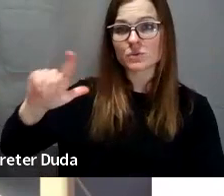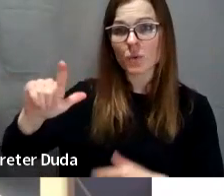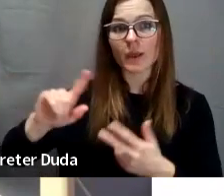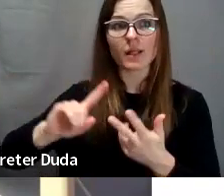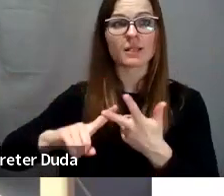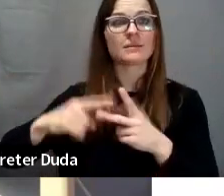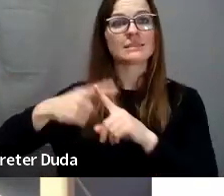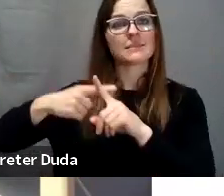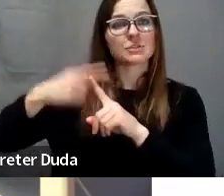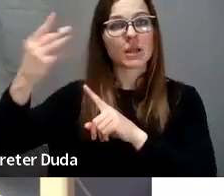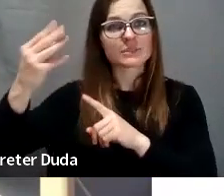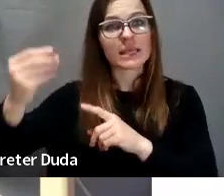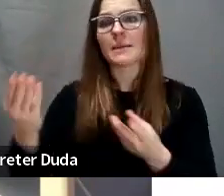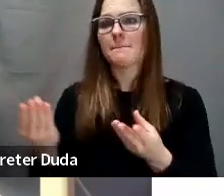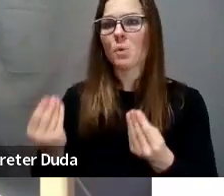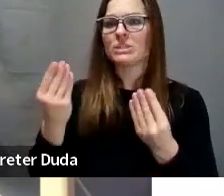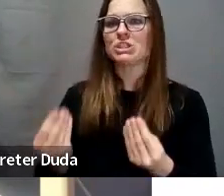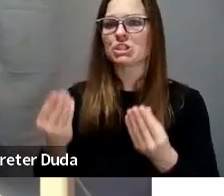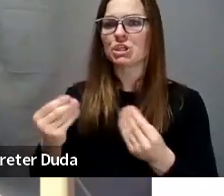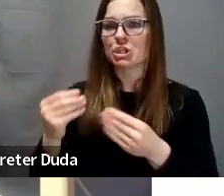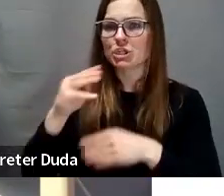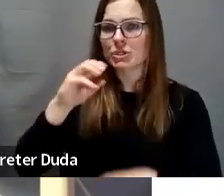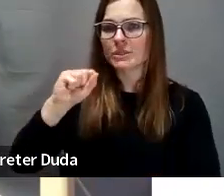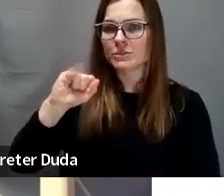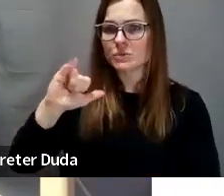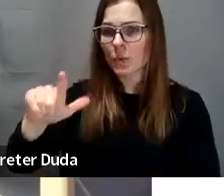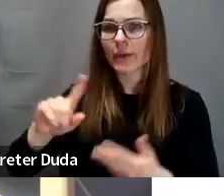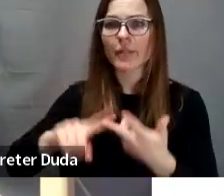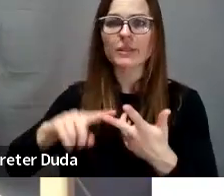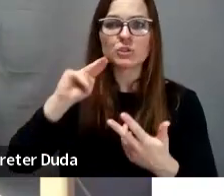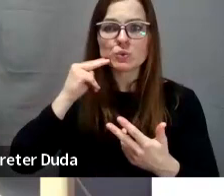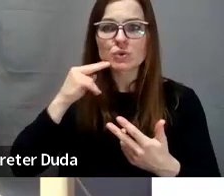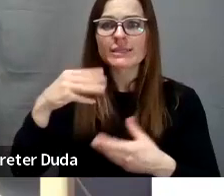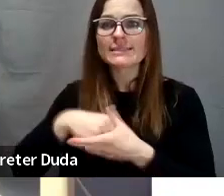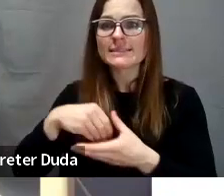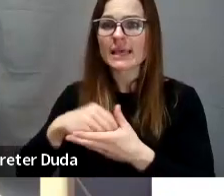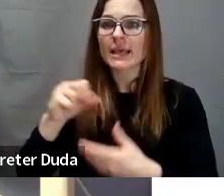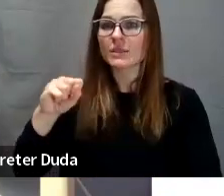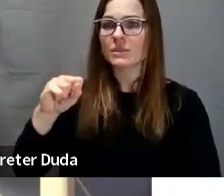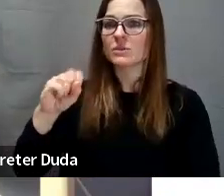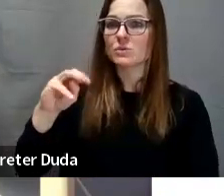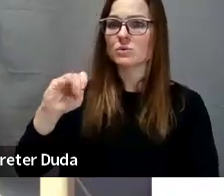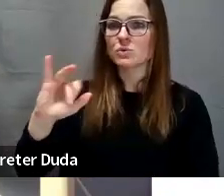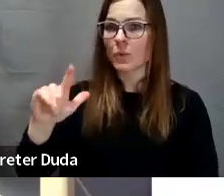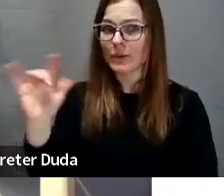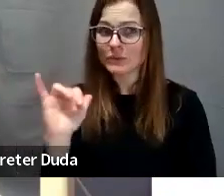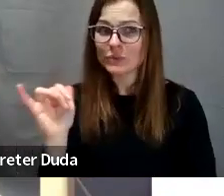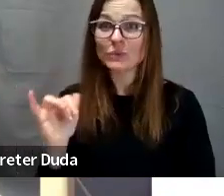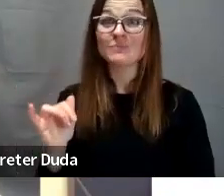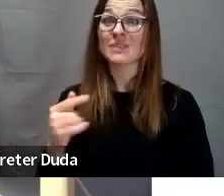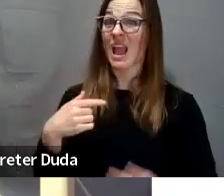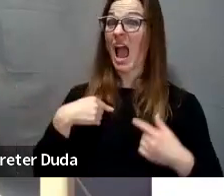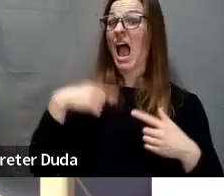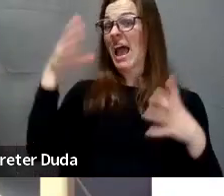and nutrients that are in the soil. So this is not as expensive as I